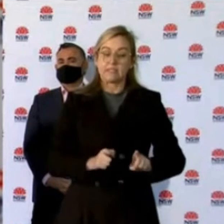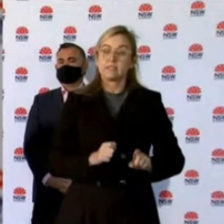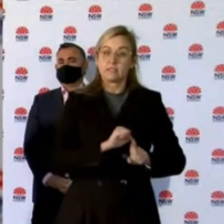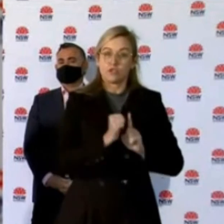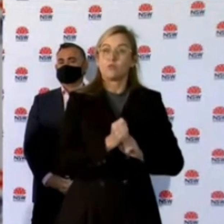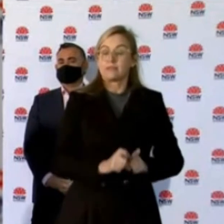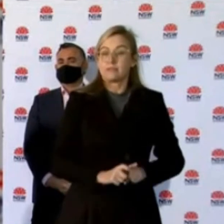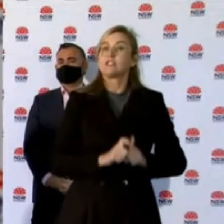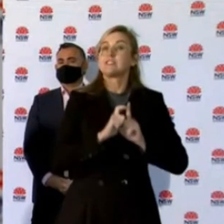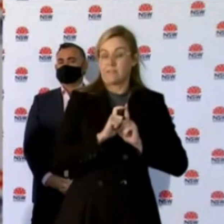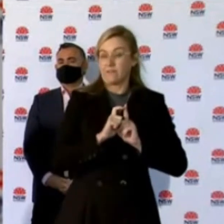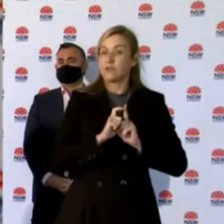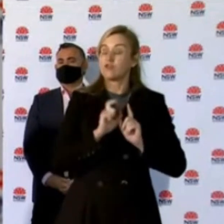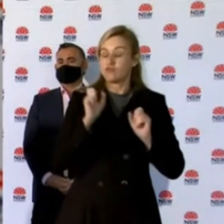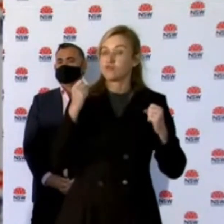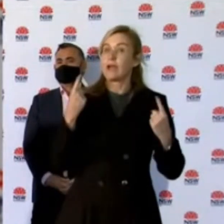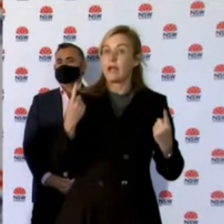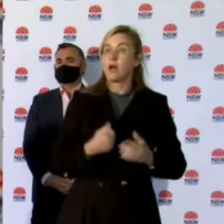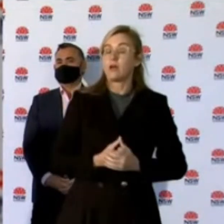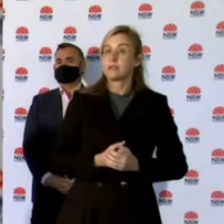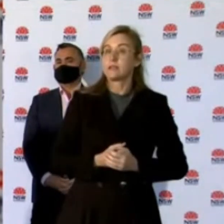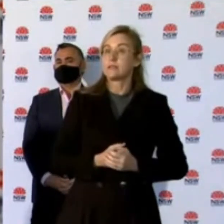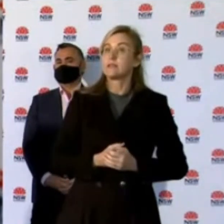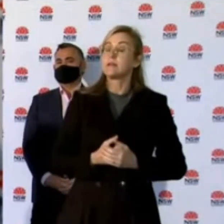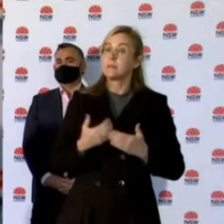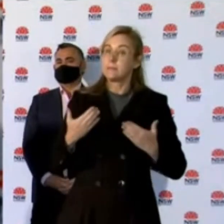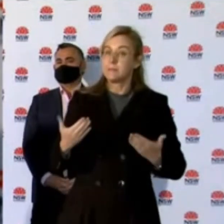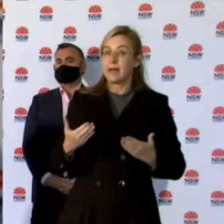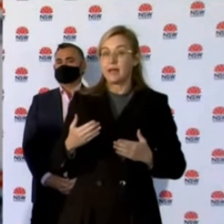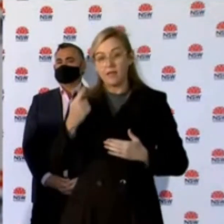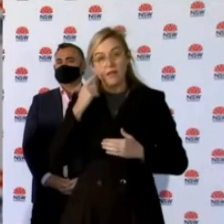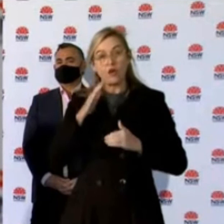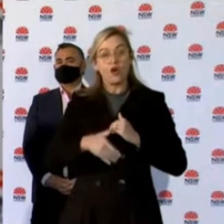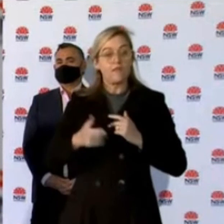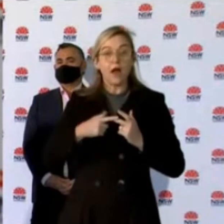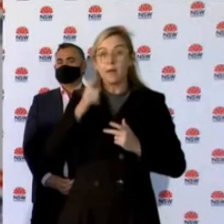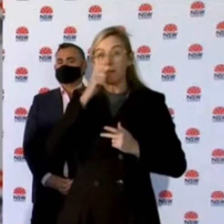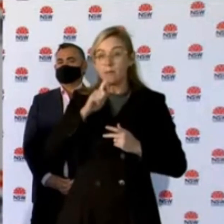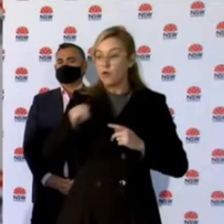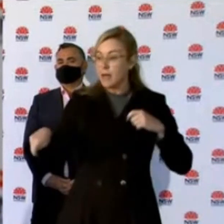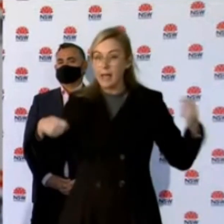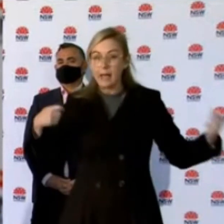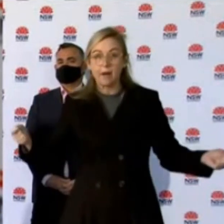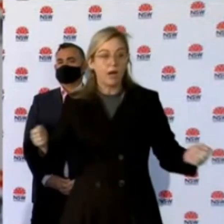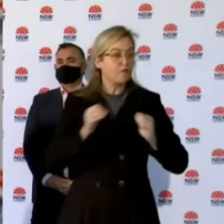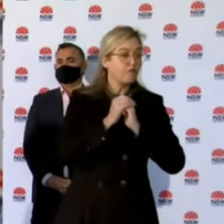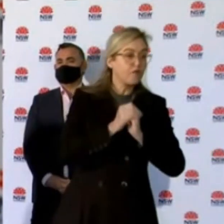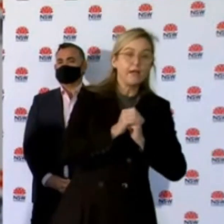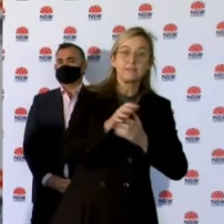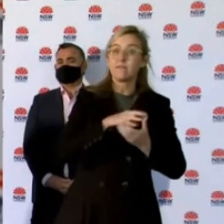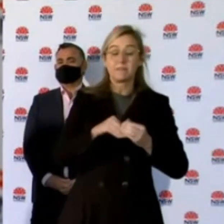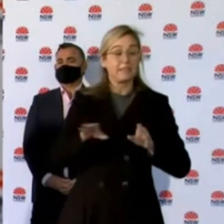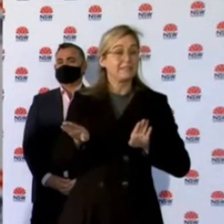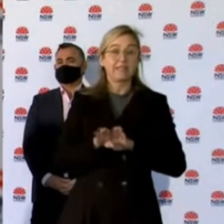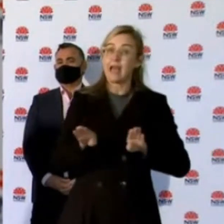what angst we might be feeling, chances are our neighbours, our friends, our family are going through the same thing. And I'm